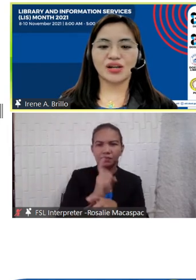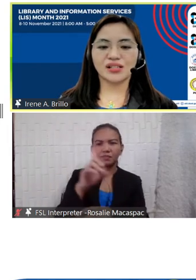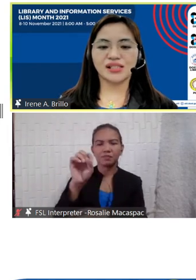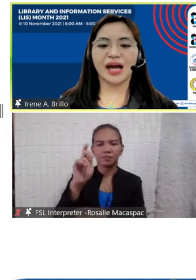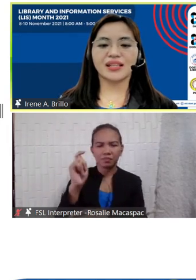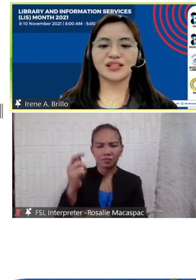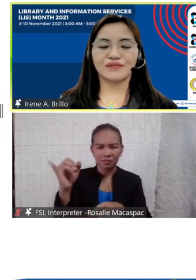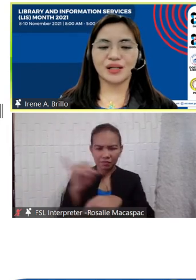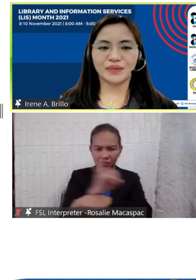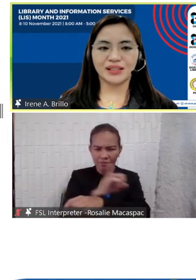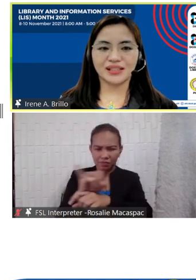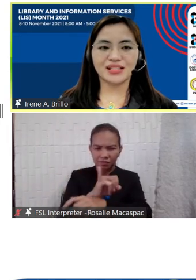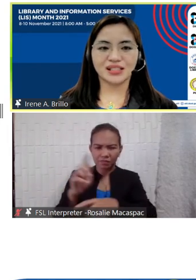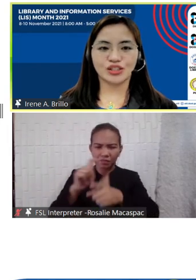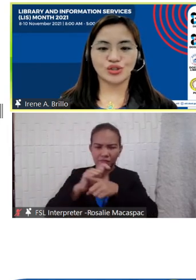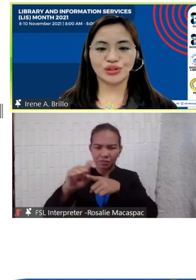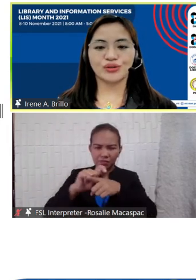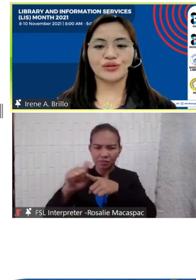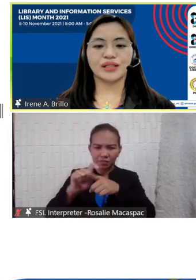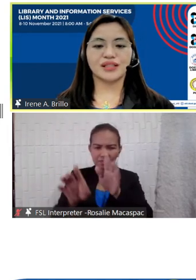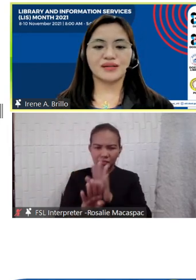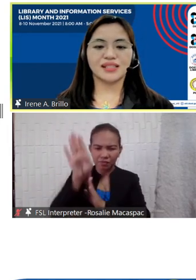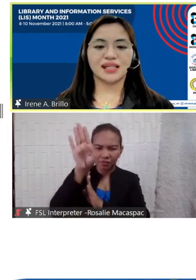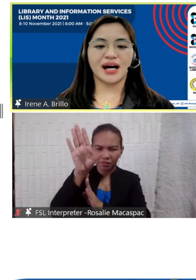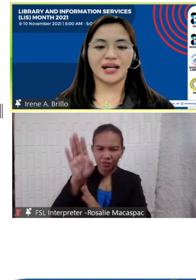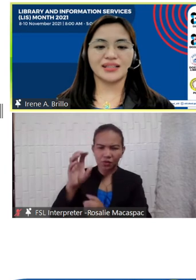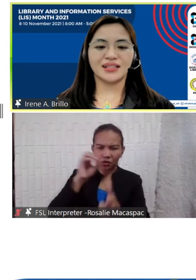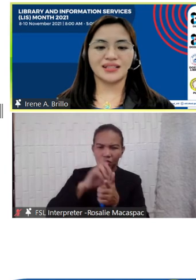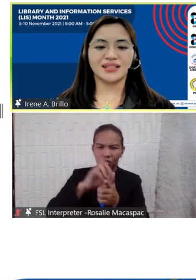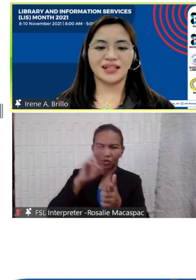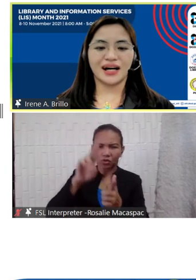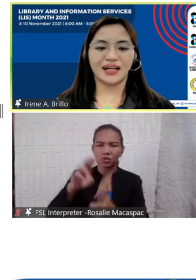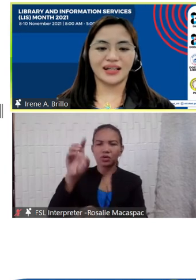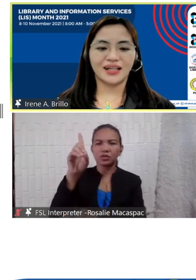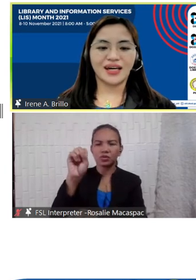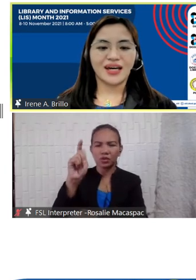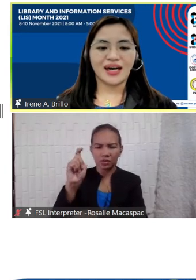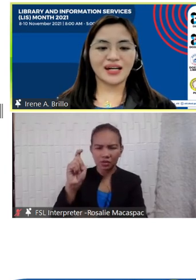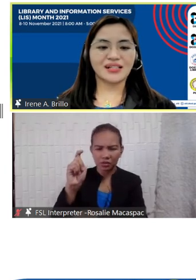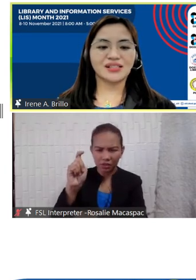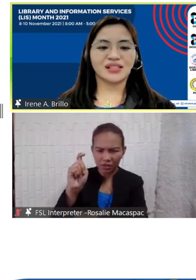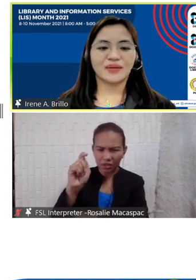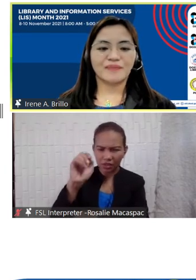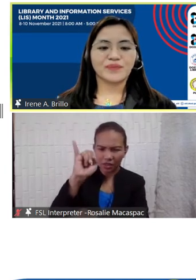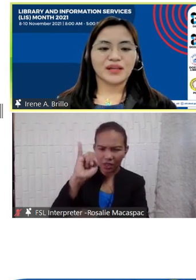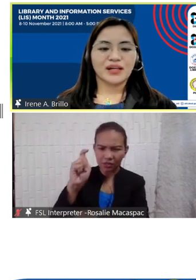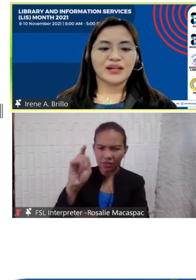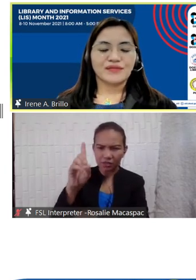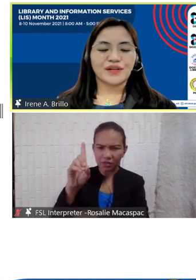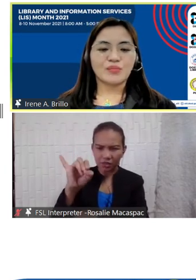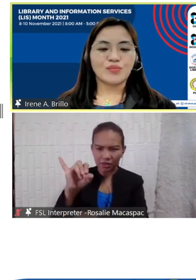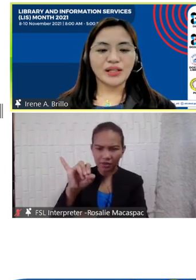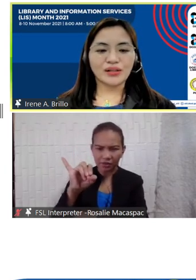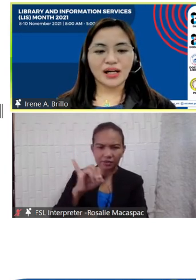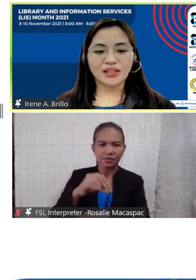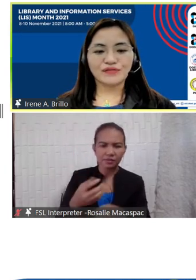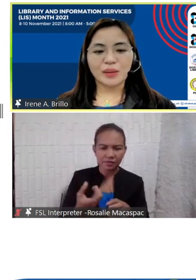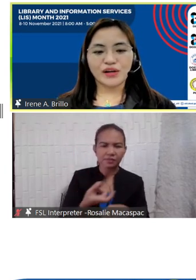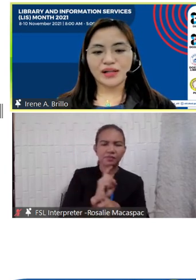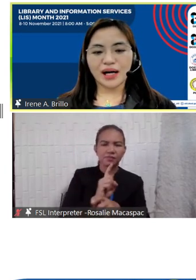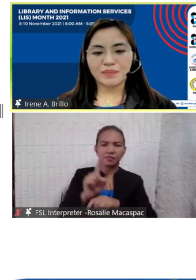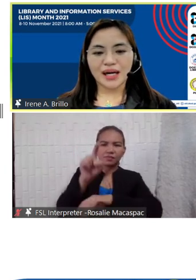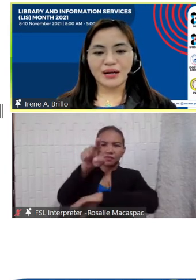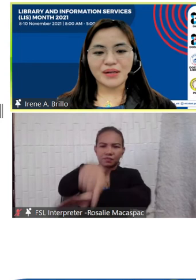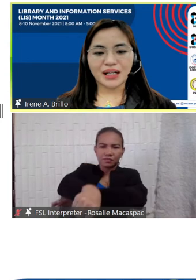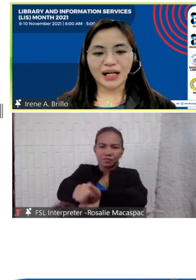Industrial Technology and Development Institute or DOST-ITDI. And from 1 o'clock to